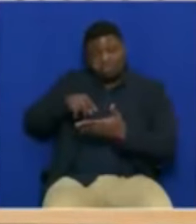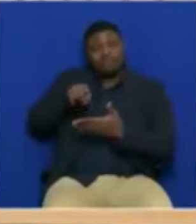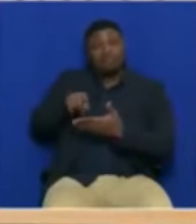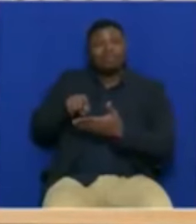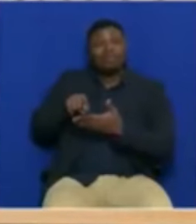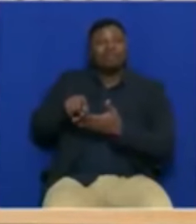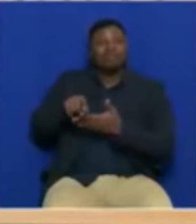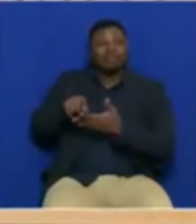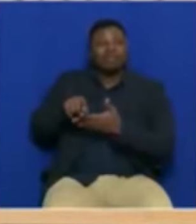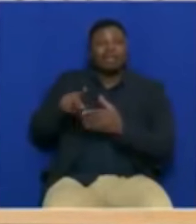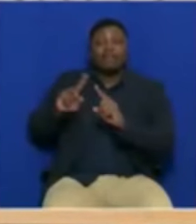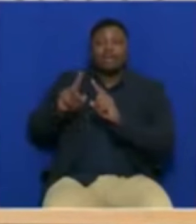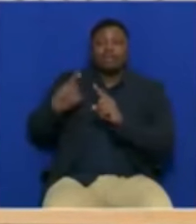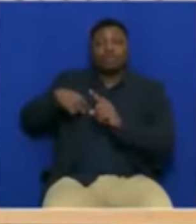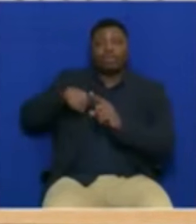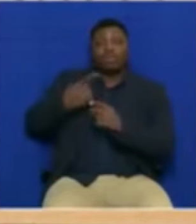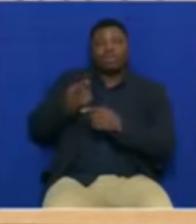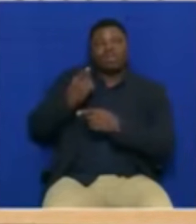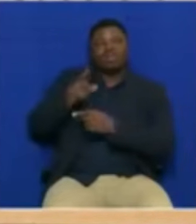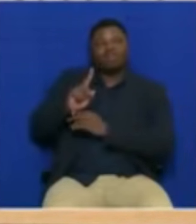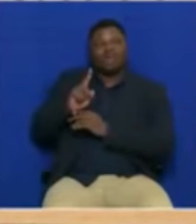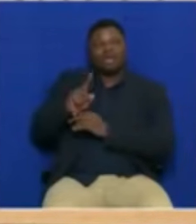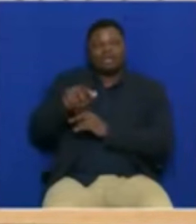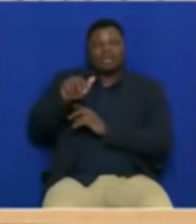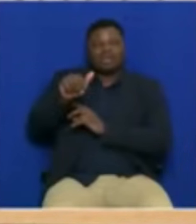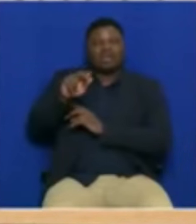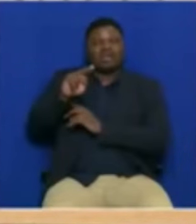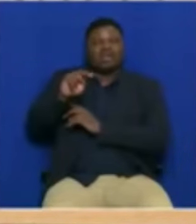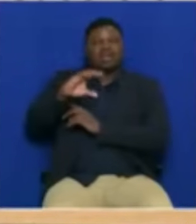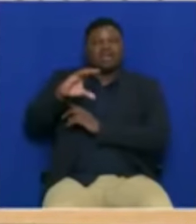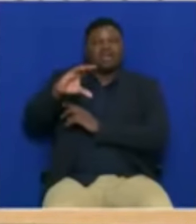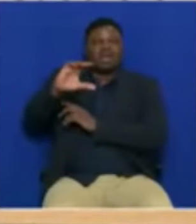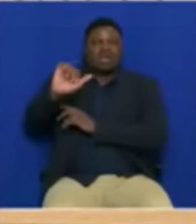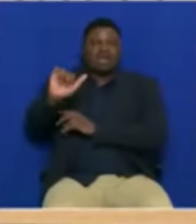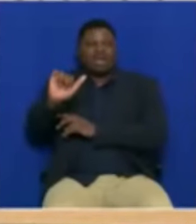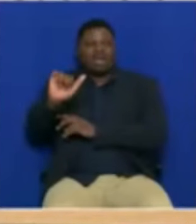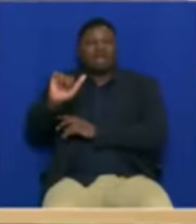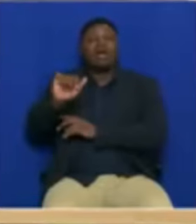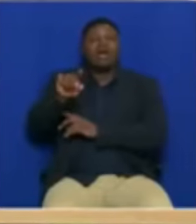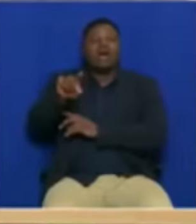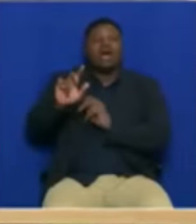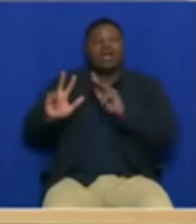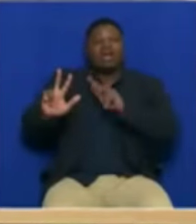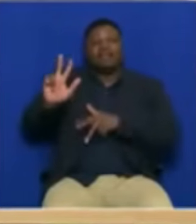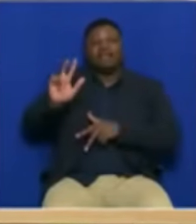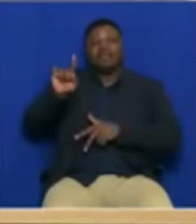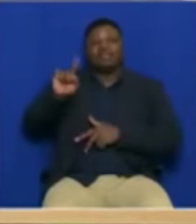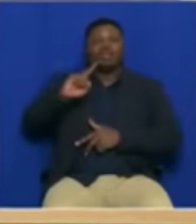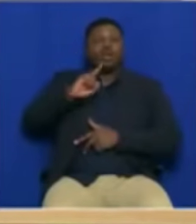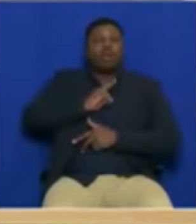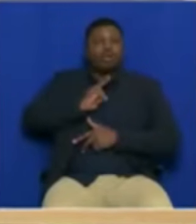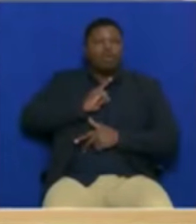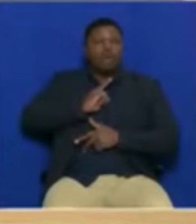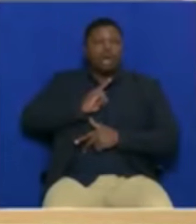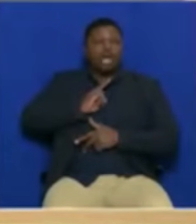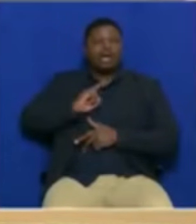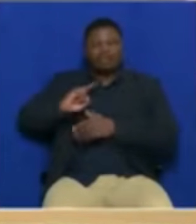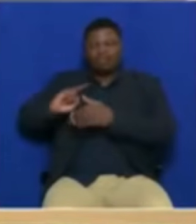anchor affidavit, which gives you a background into the whole investigation. Thank